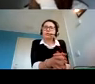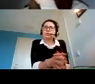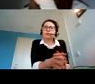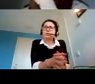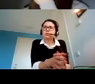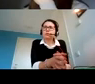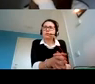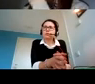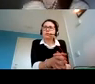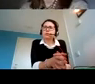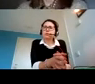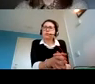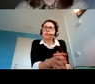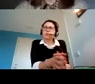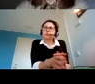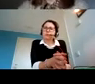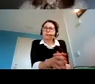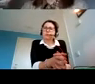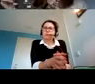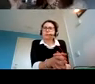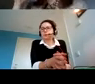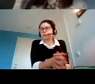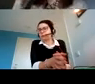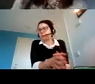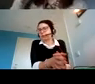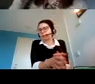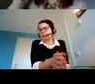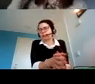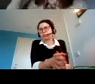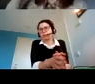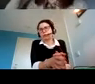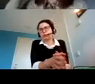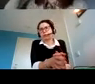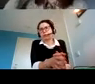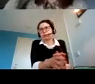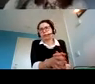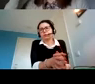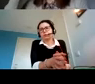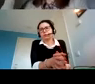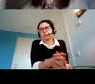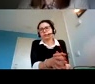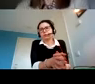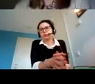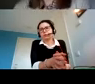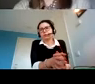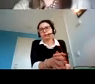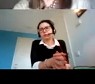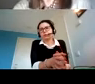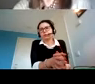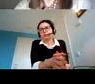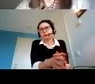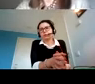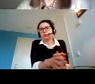a debate among Italian scholars and in the case law with regard to the nature